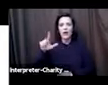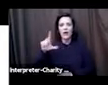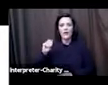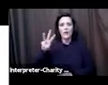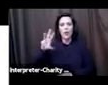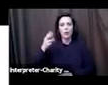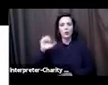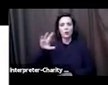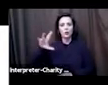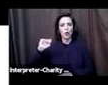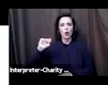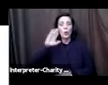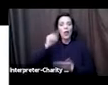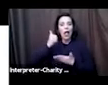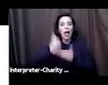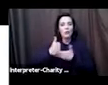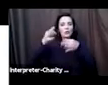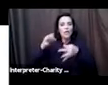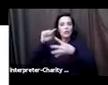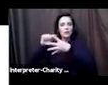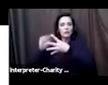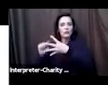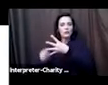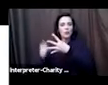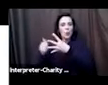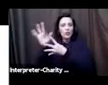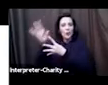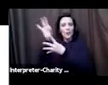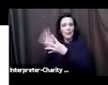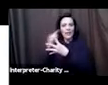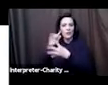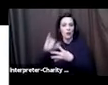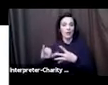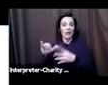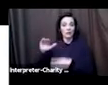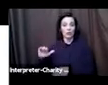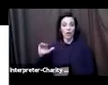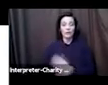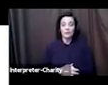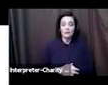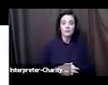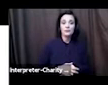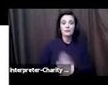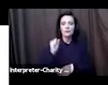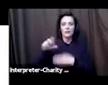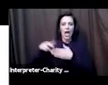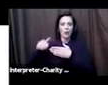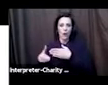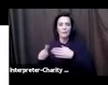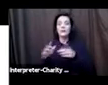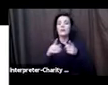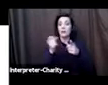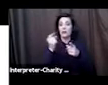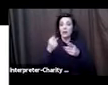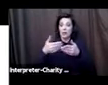That might be helpful for you. So these are those outcomes. And just a reminder, we're going to do questions at the end. If you have something